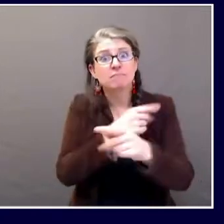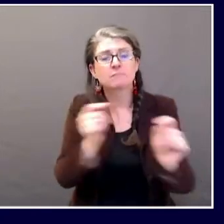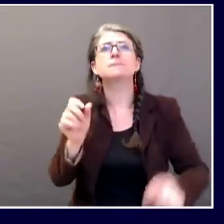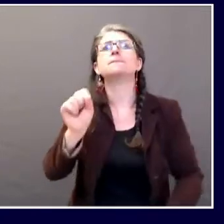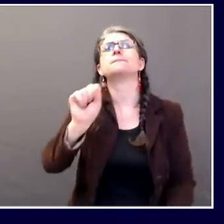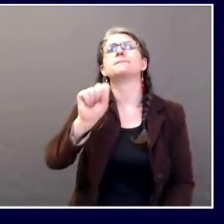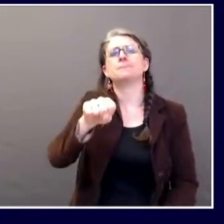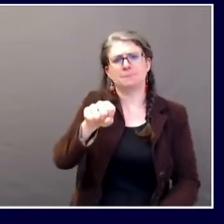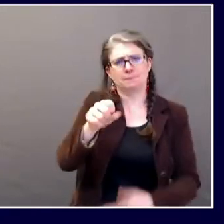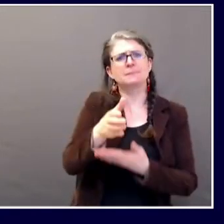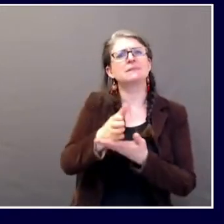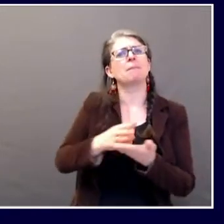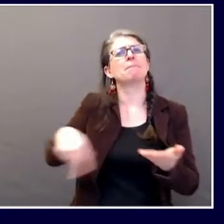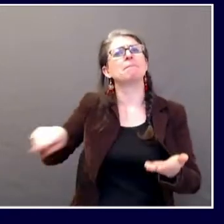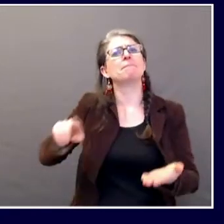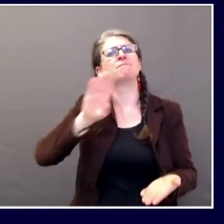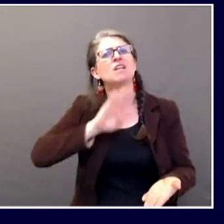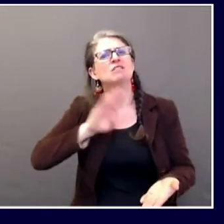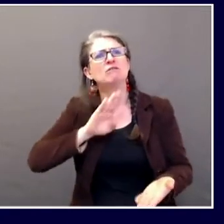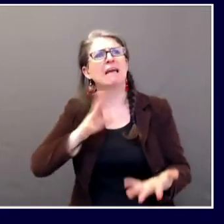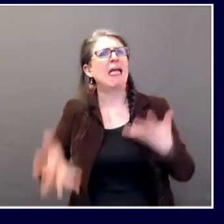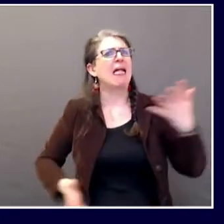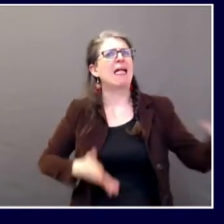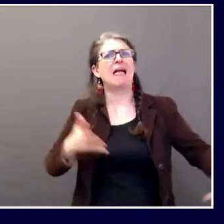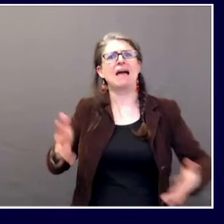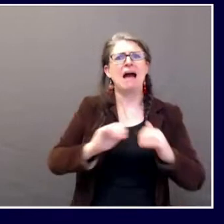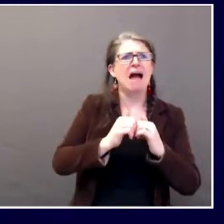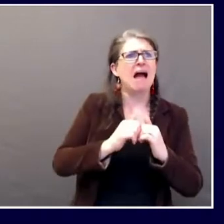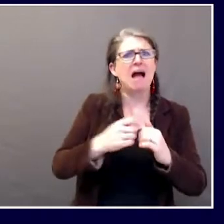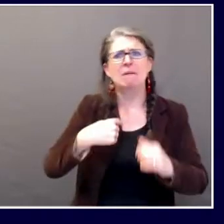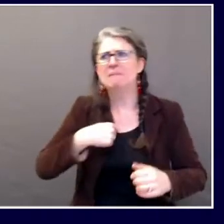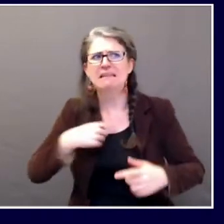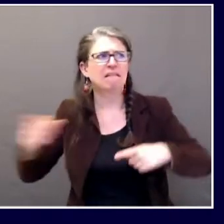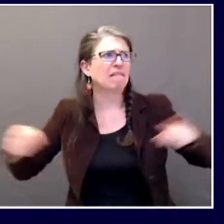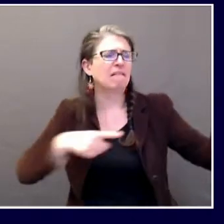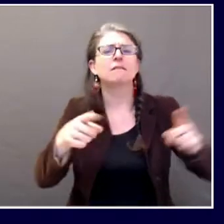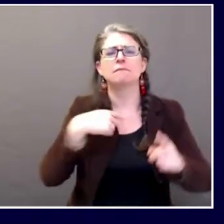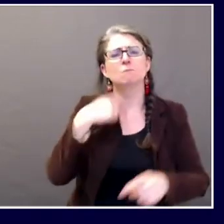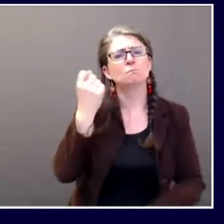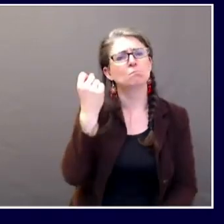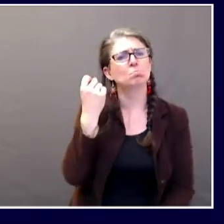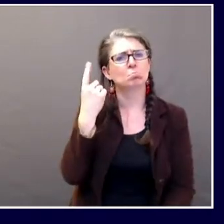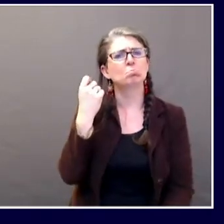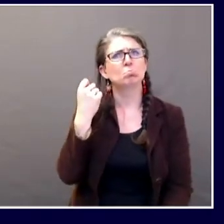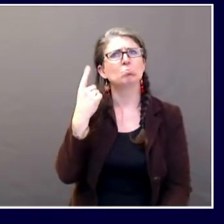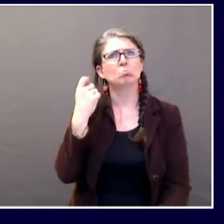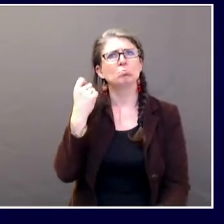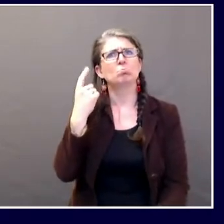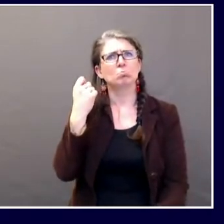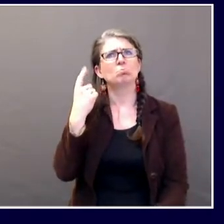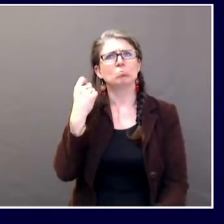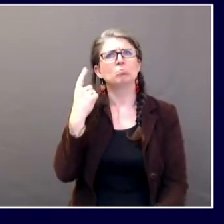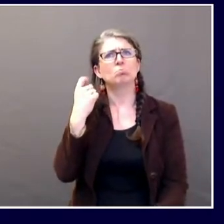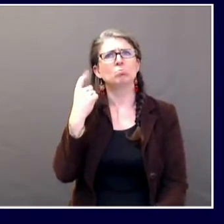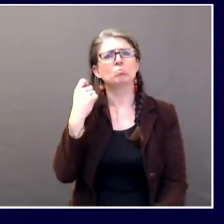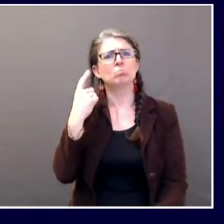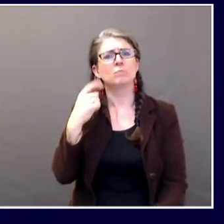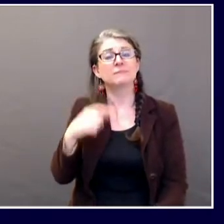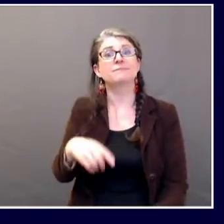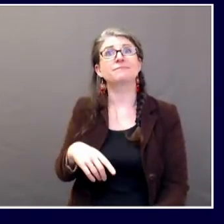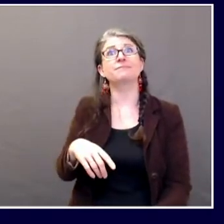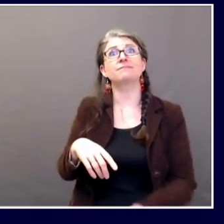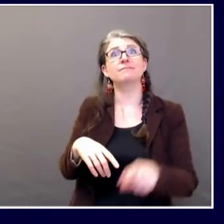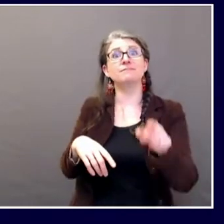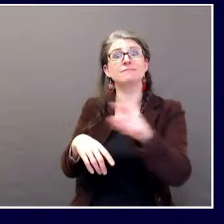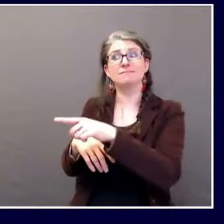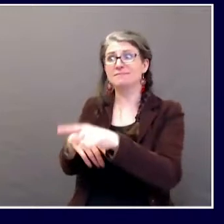there are folks who are also getting vaccines. Indeed, that is one reason that there is frustration. Folks are seeing their friends who